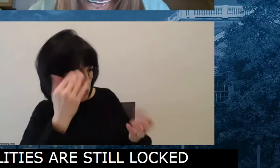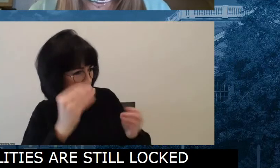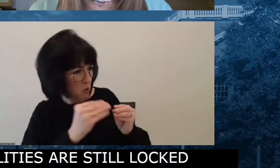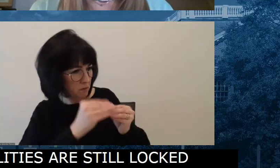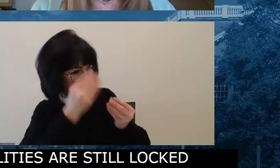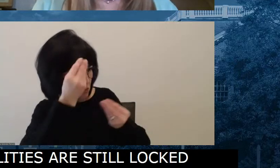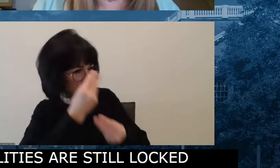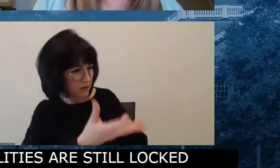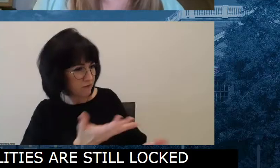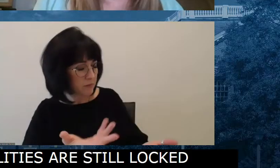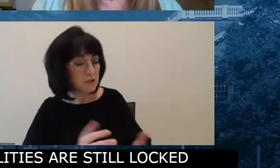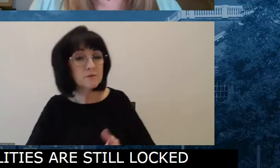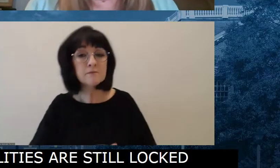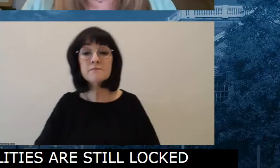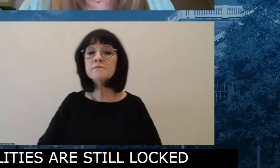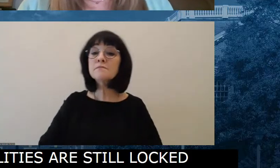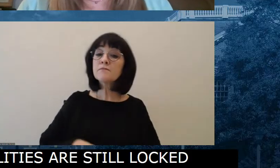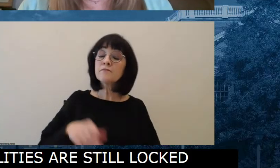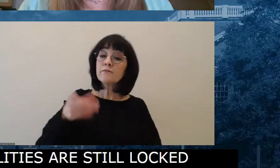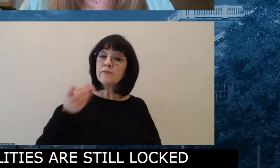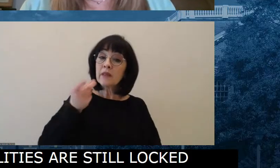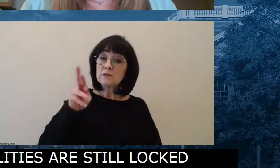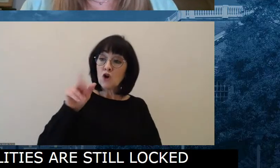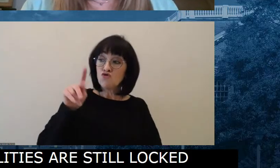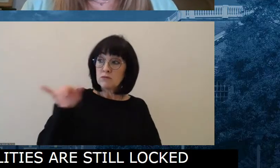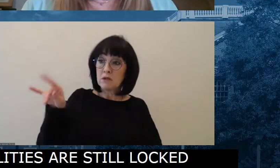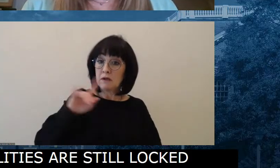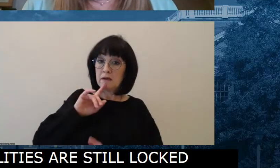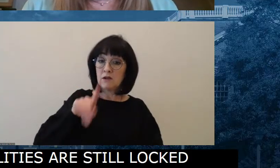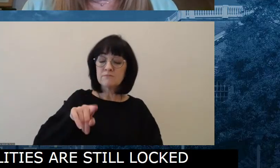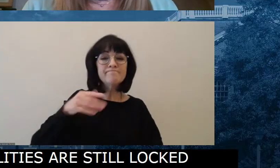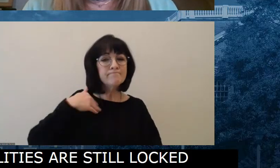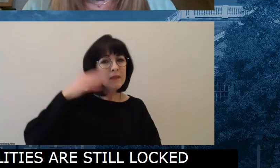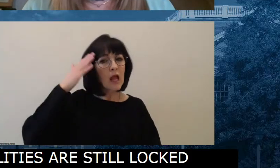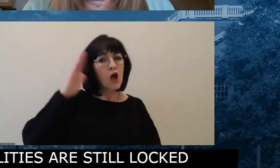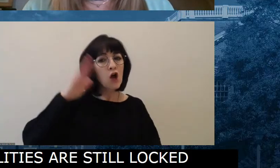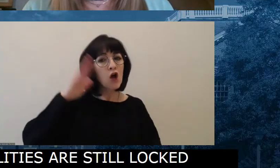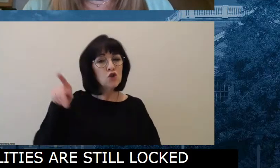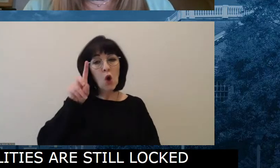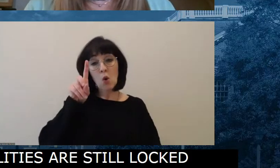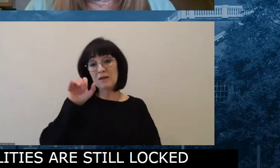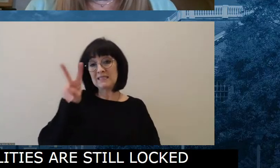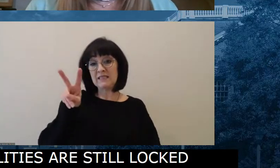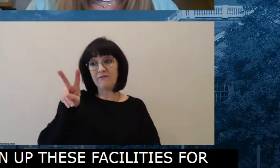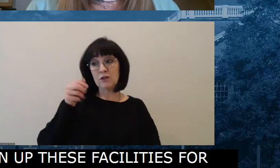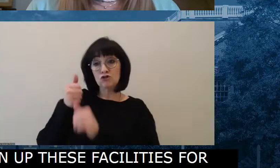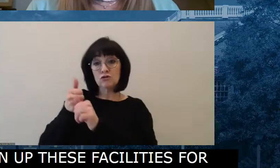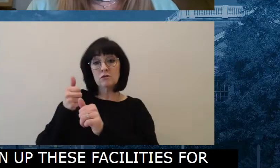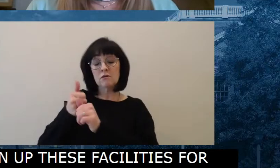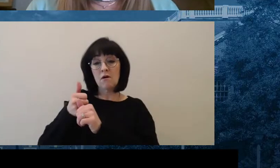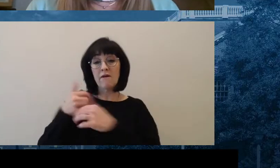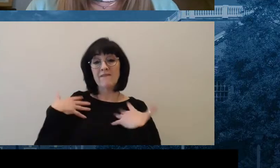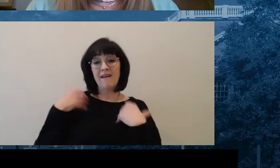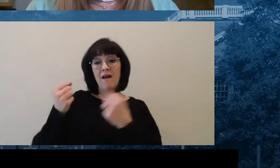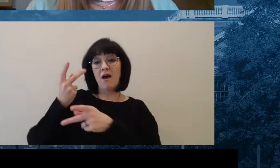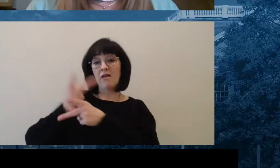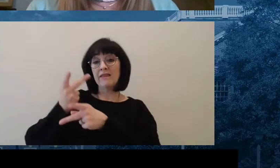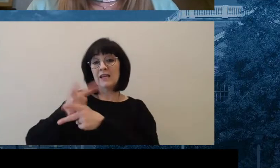on that? I know that the Division of Healthcare Quality is looking very closely